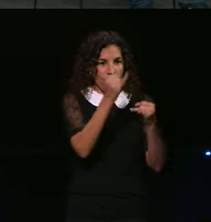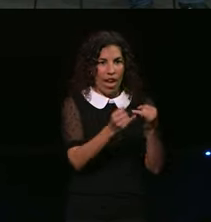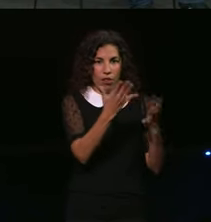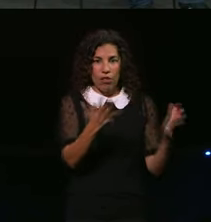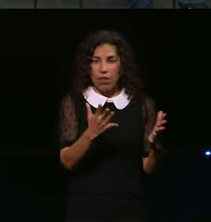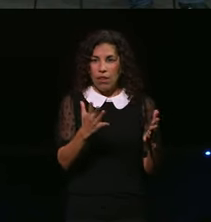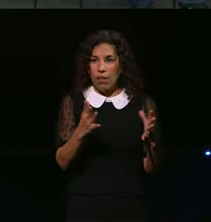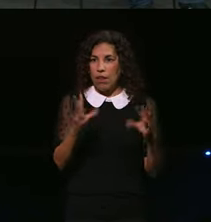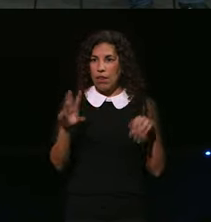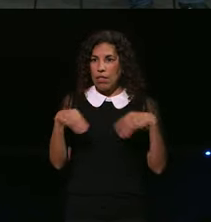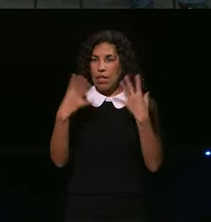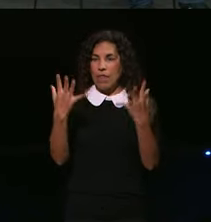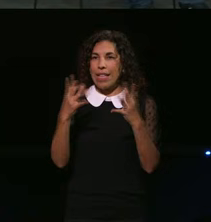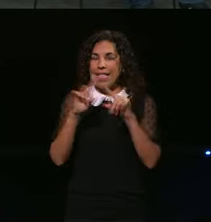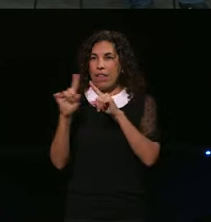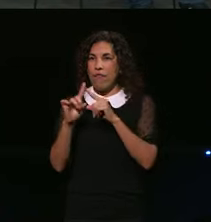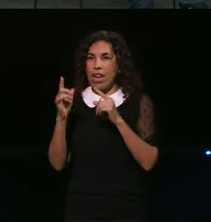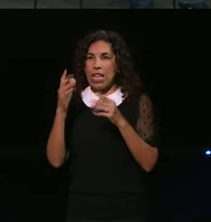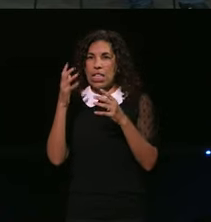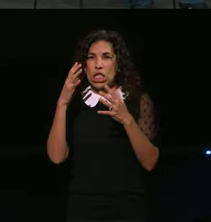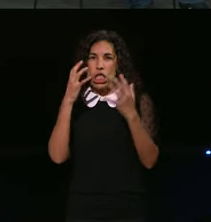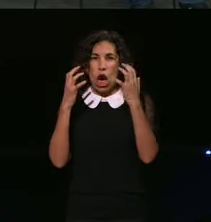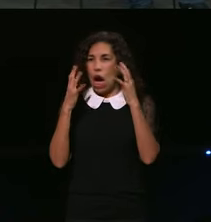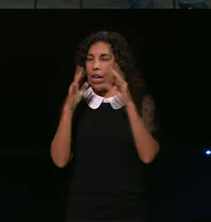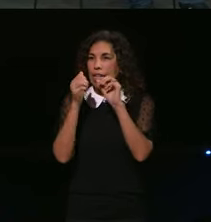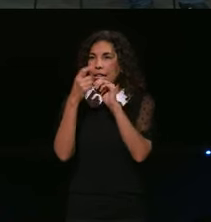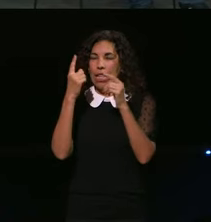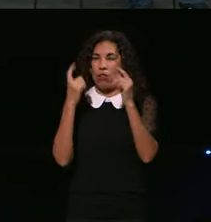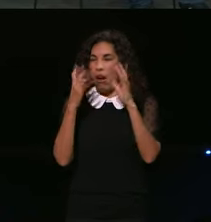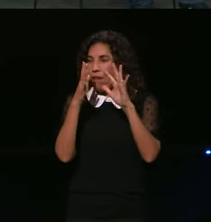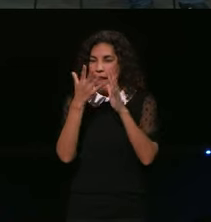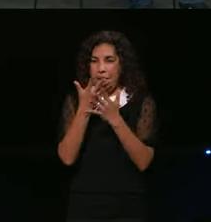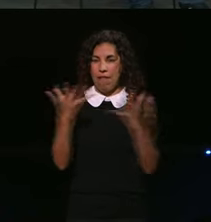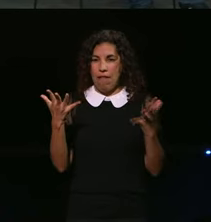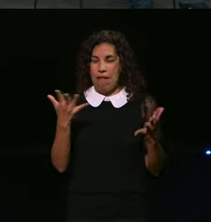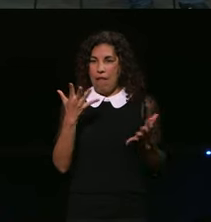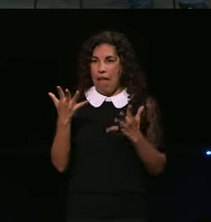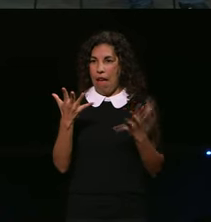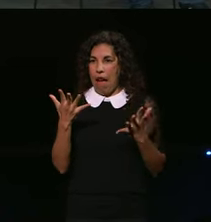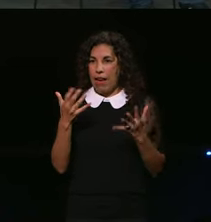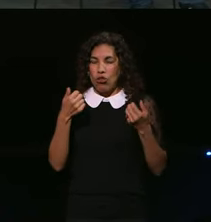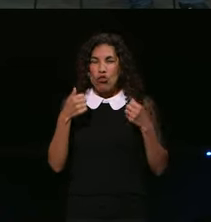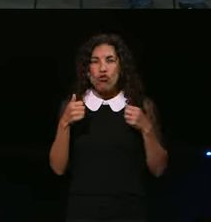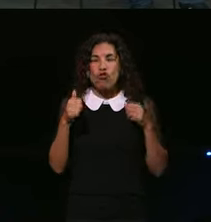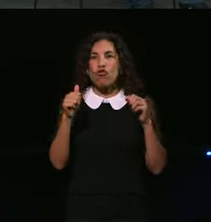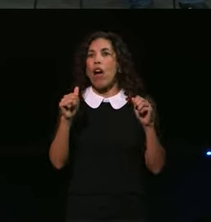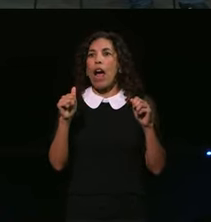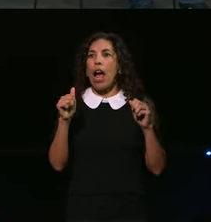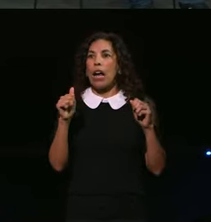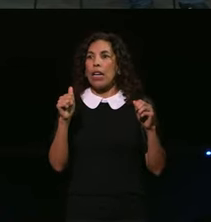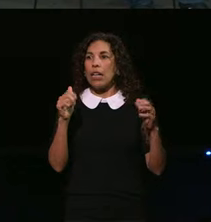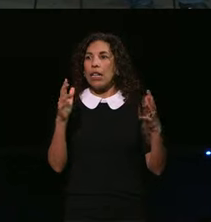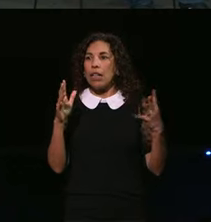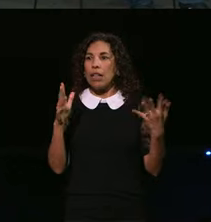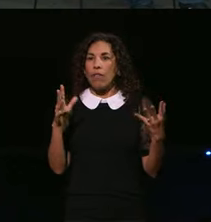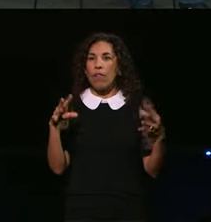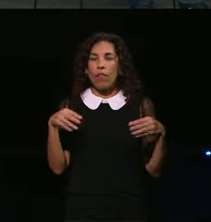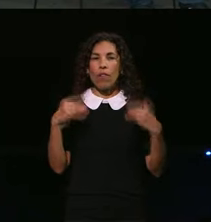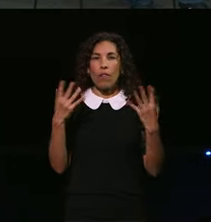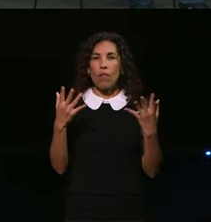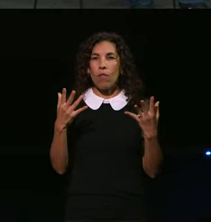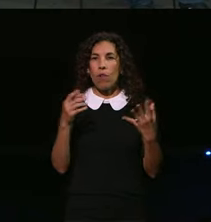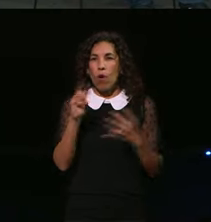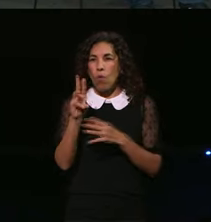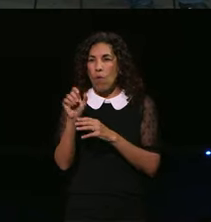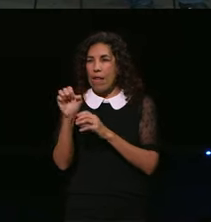trying to create a patination of scarring that worked and sat on the face well. And trying not to, as Mark said, not to cover